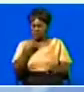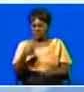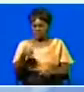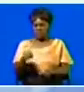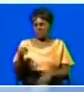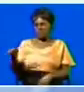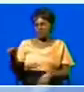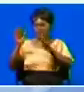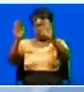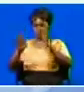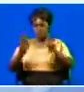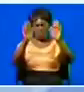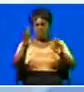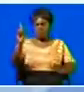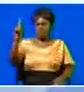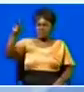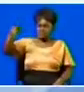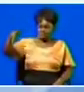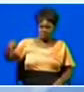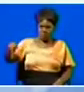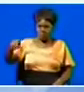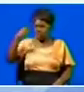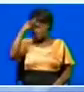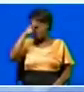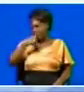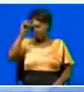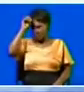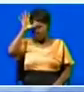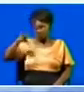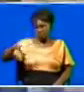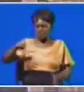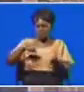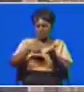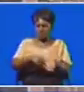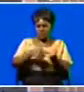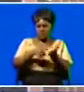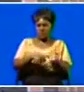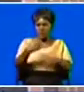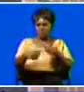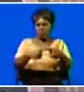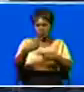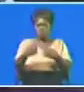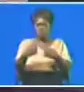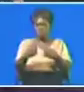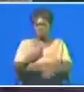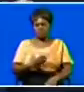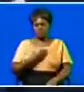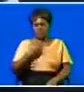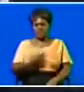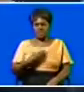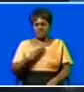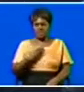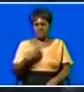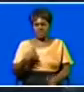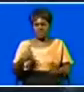him of early campaigns. The DP, who was in Thika, Kiambu County, insisted that he will continue with his tours of inspecting